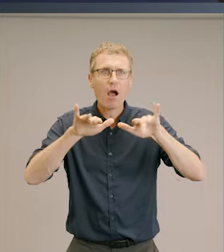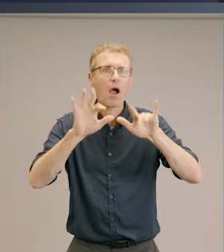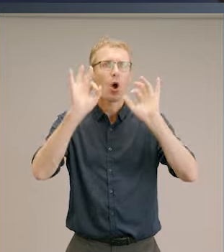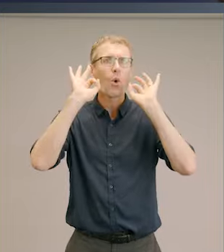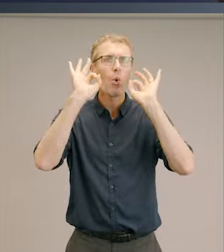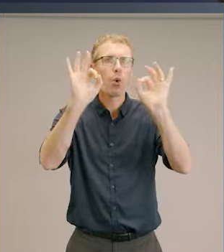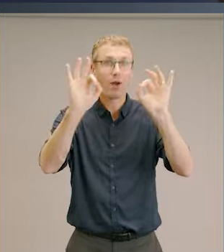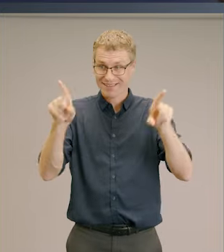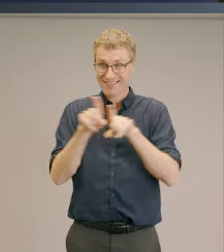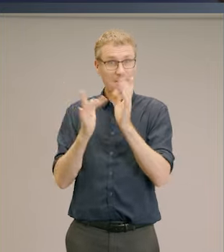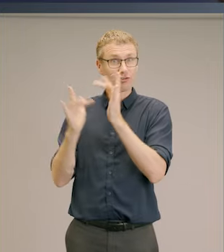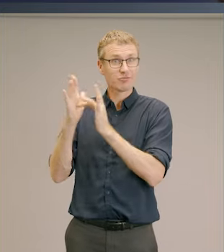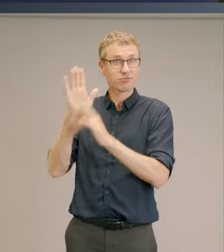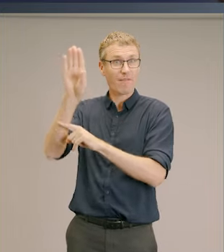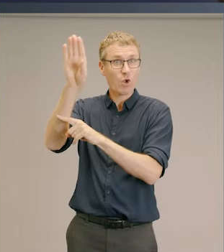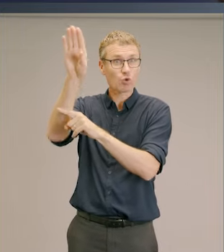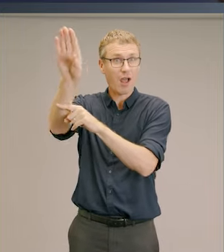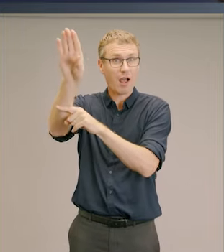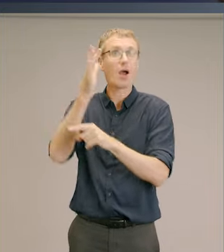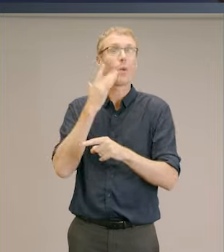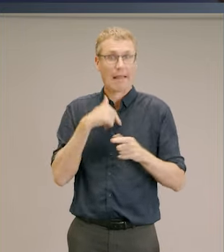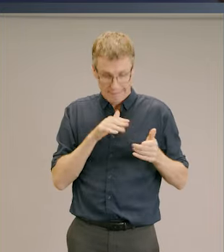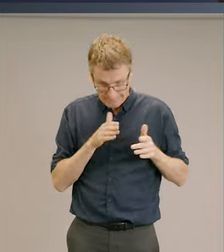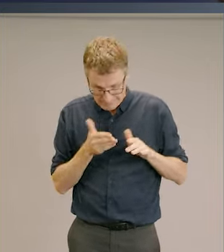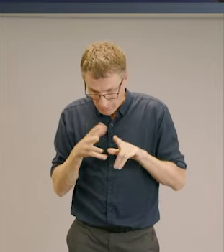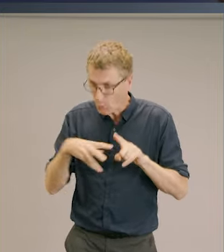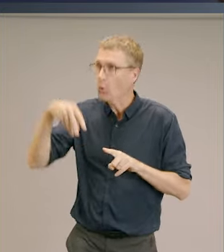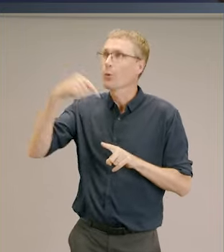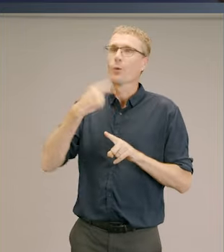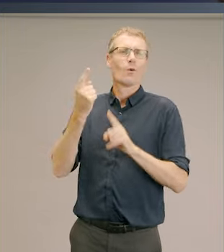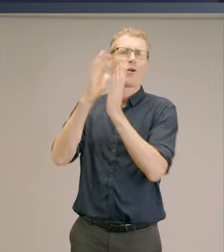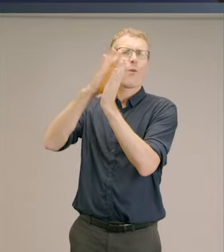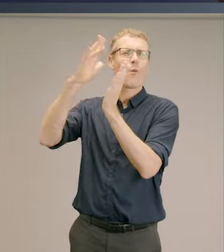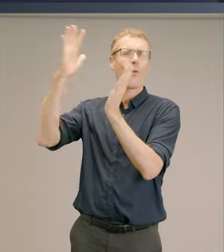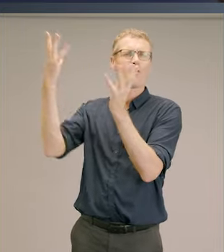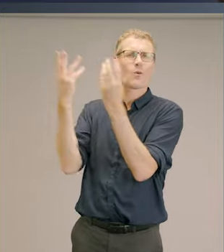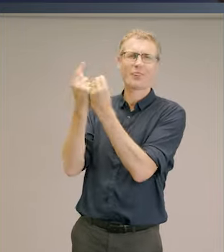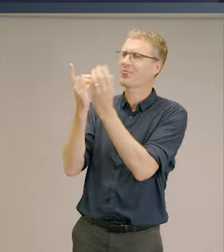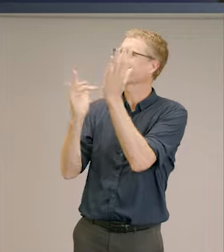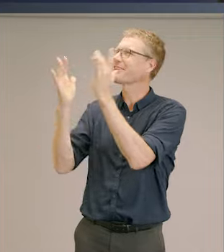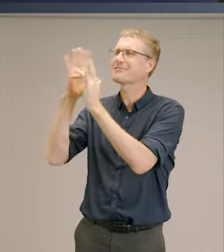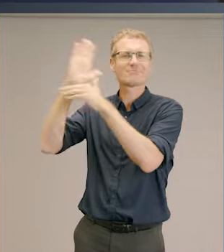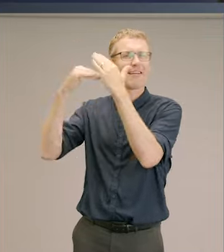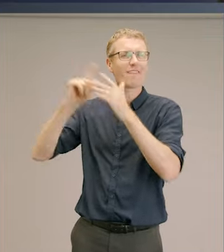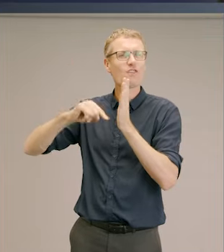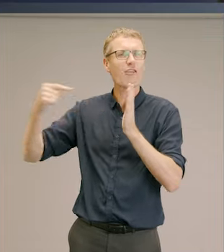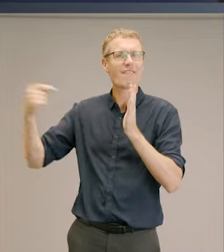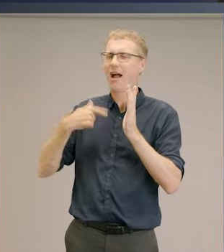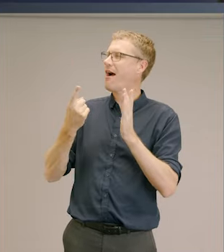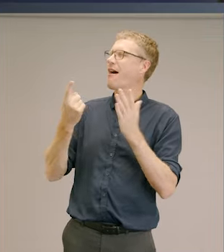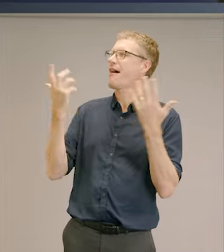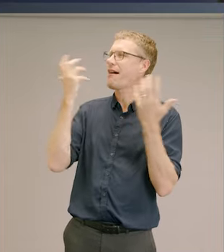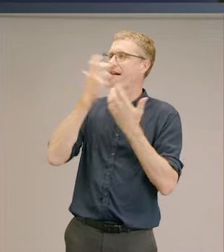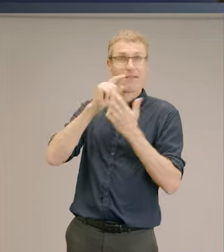His resurrection means there is unbelievable glory awaiting us on the other side of this earth for everyone who puts their faith